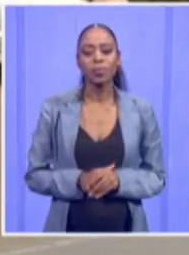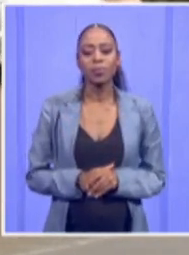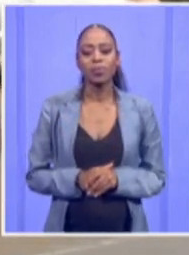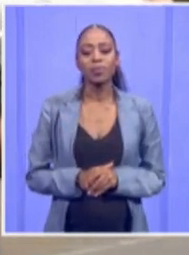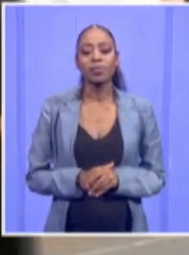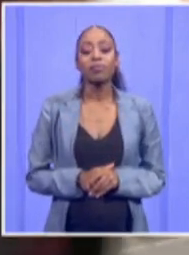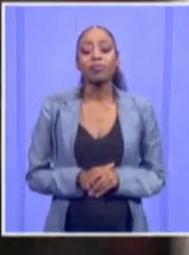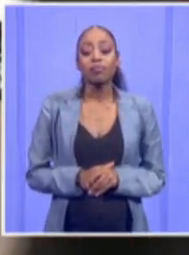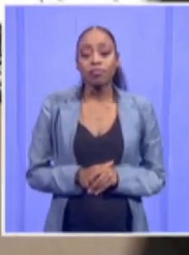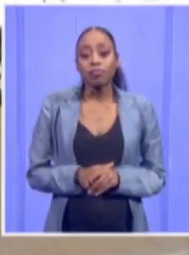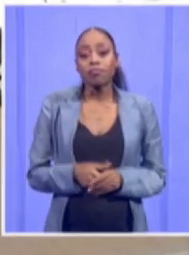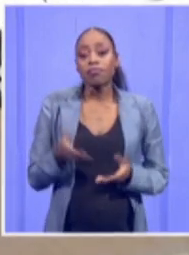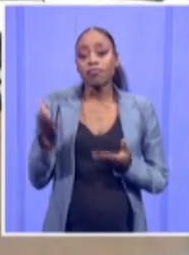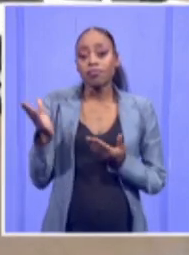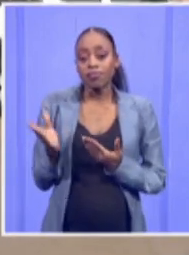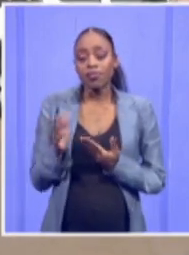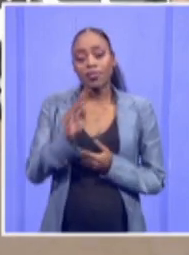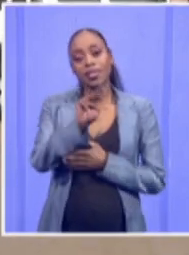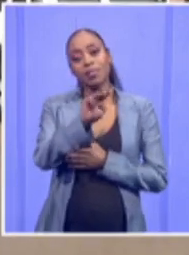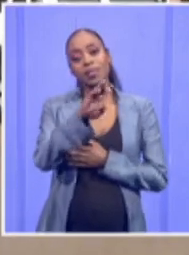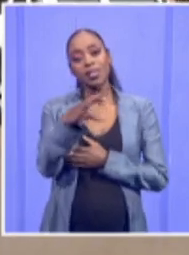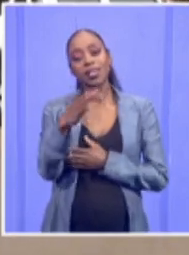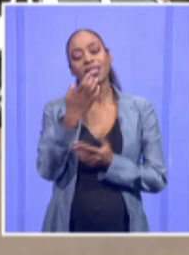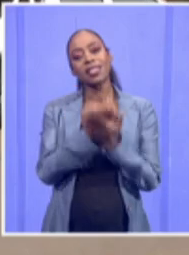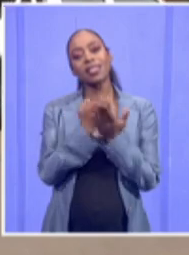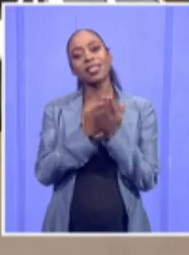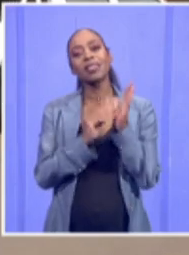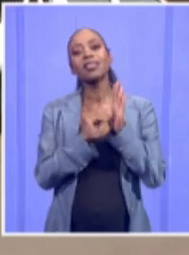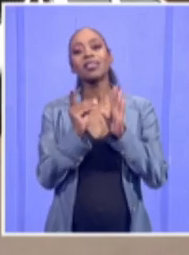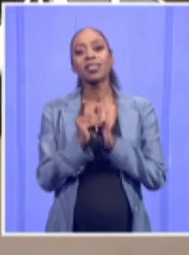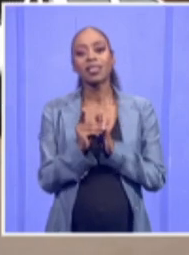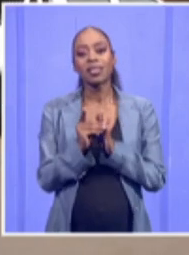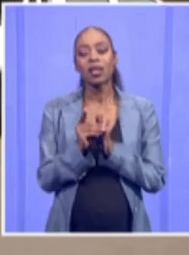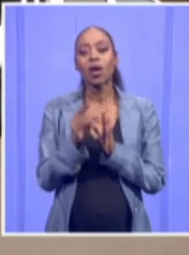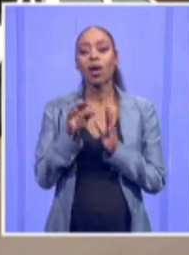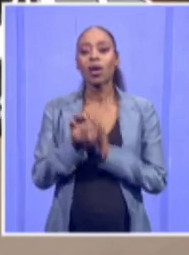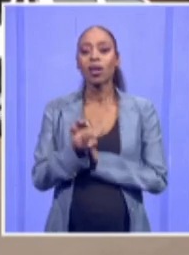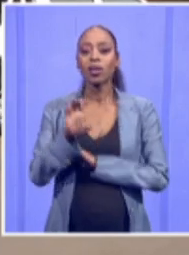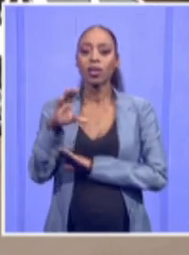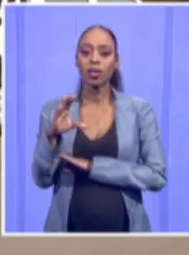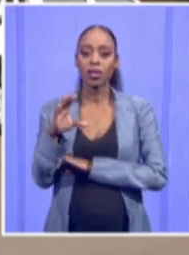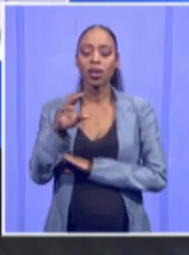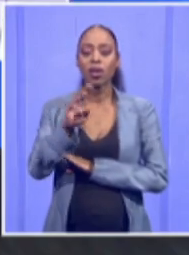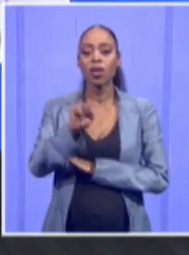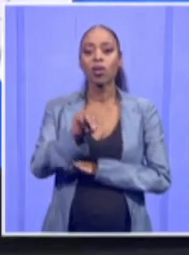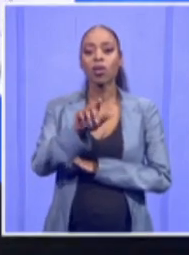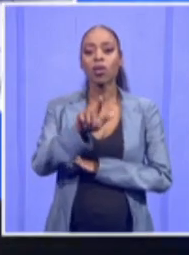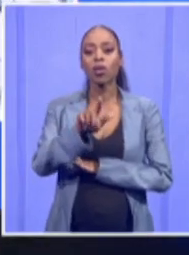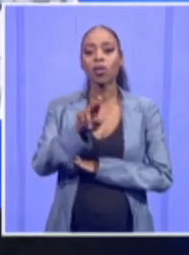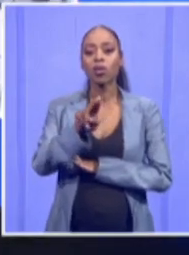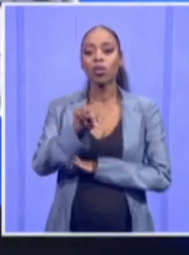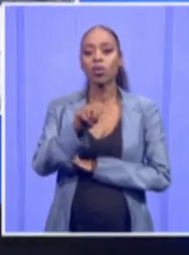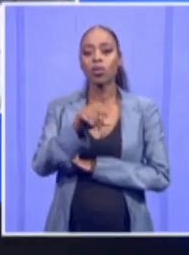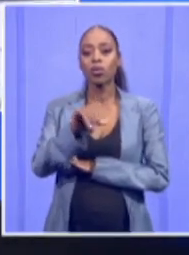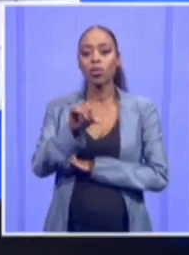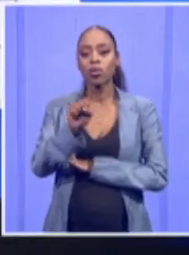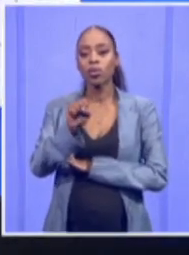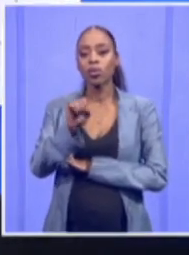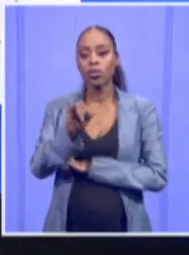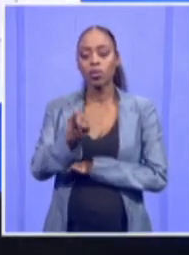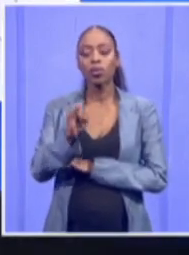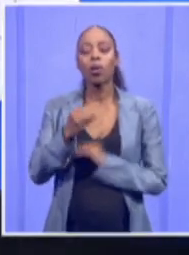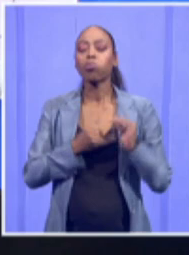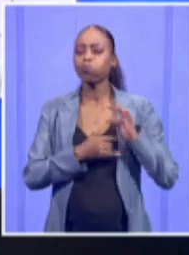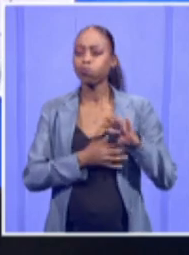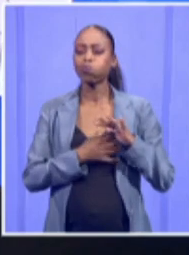Well, Naledi, that was the MEC for Economic Development in the Eastern Cape, Mlungisi Mvoko. Optimistic that